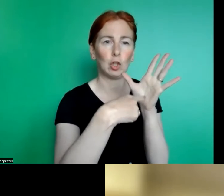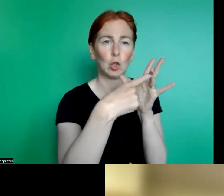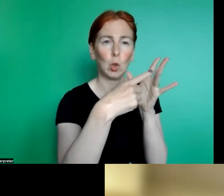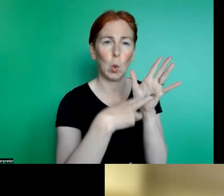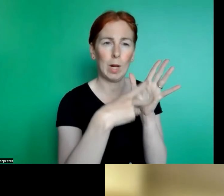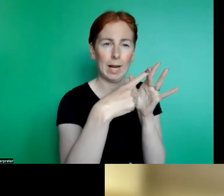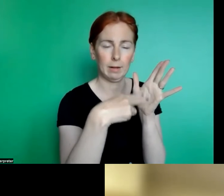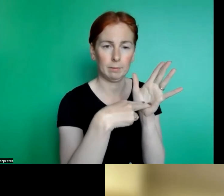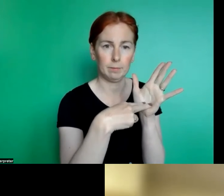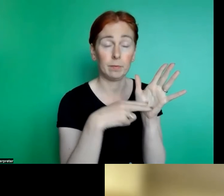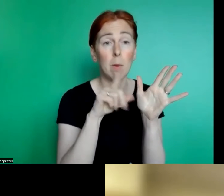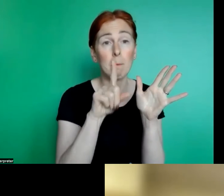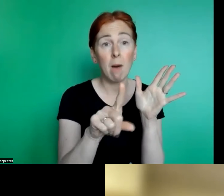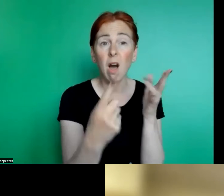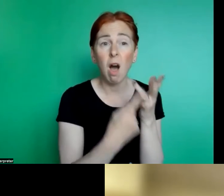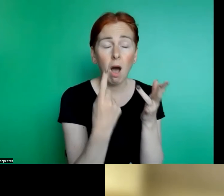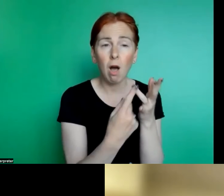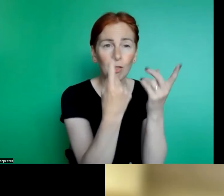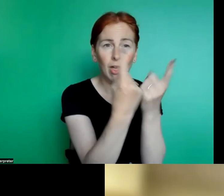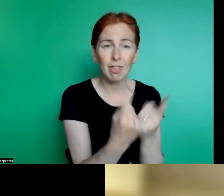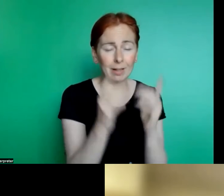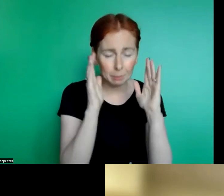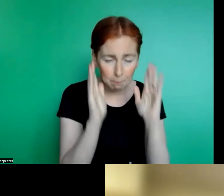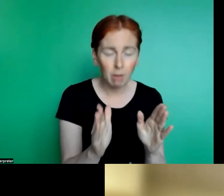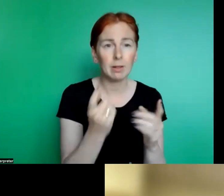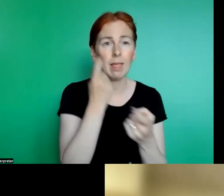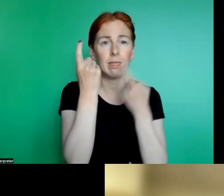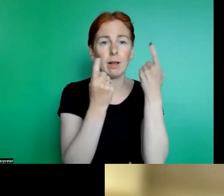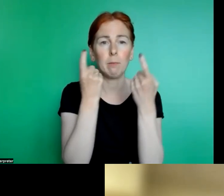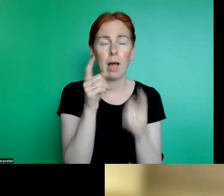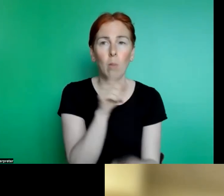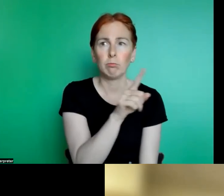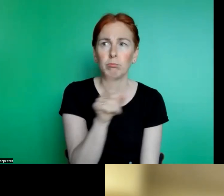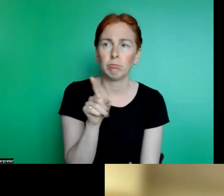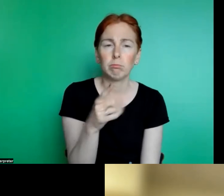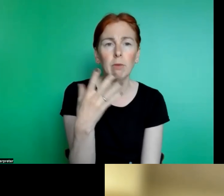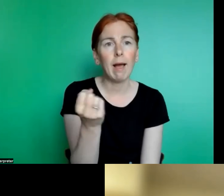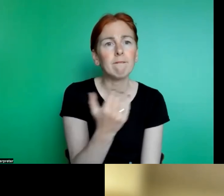down? Have you got enough night lights around?